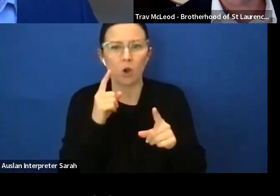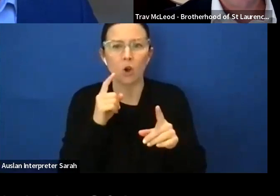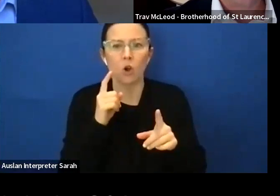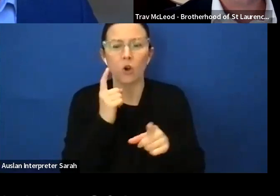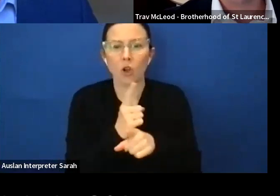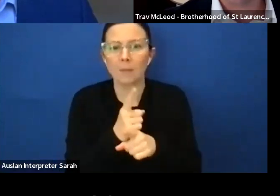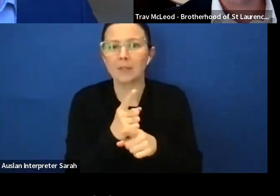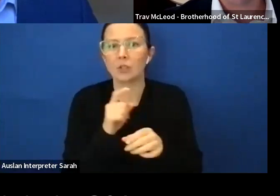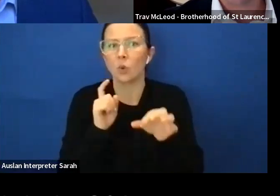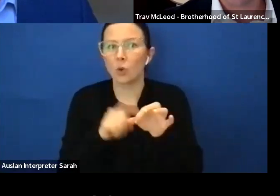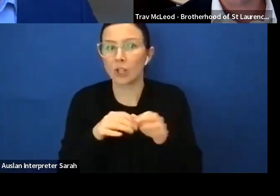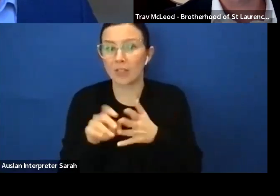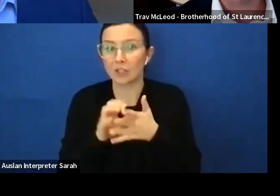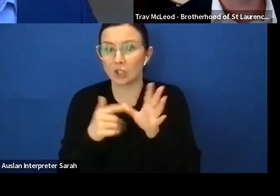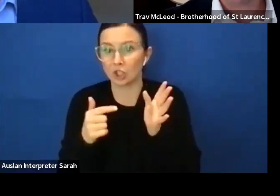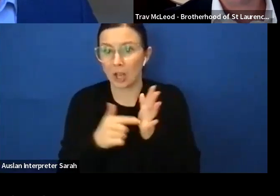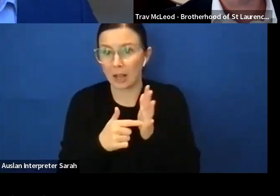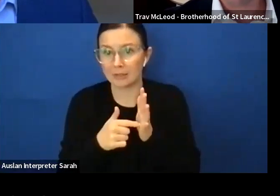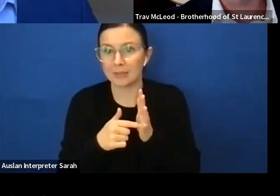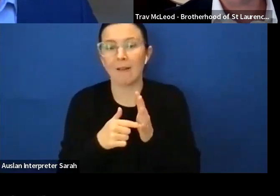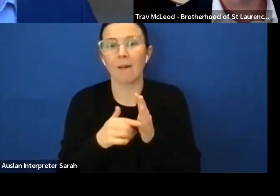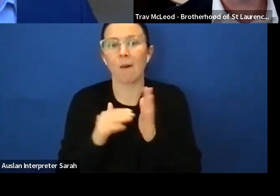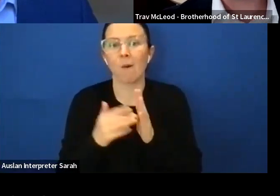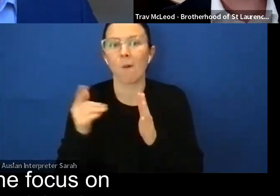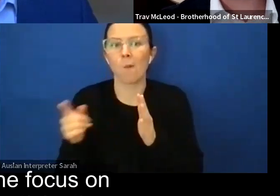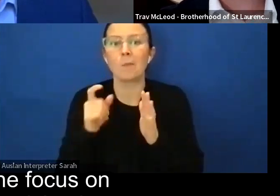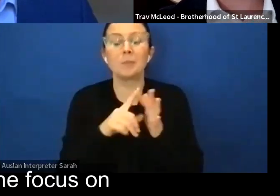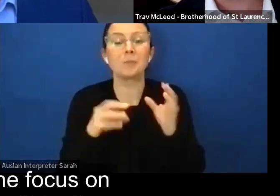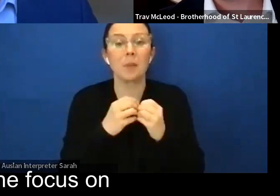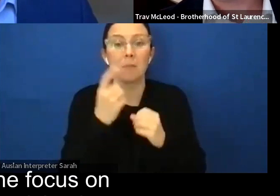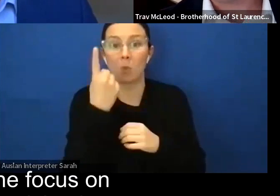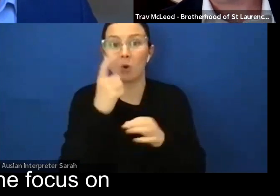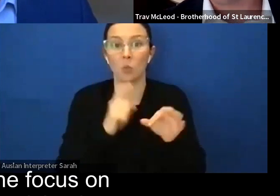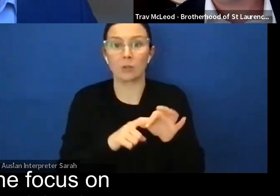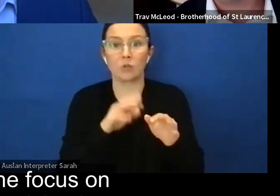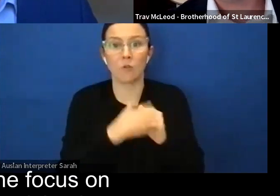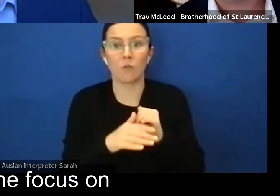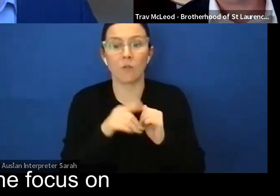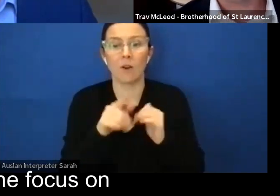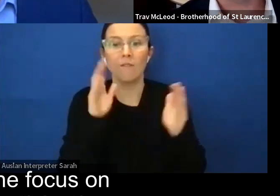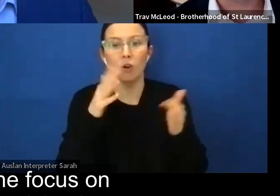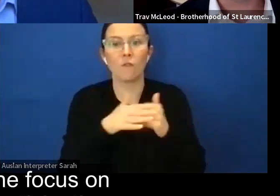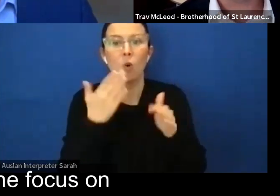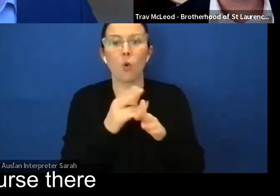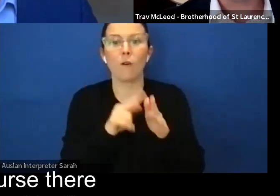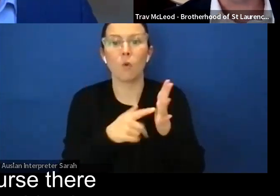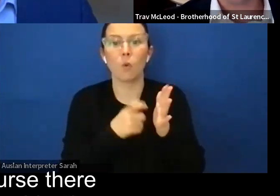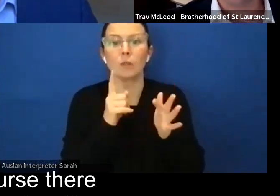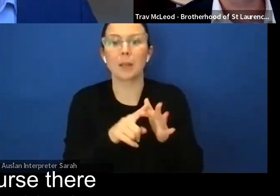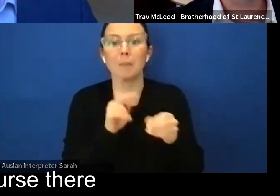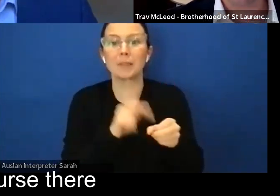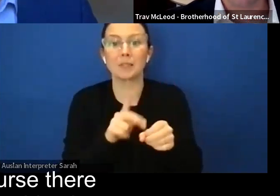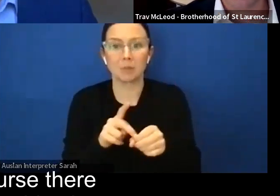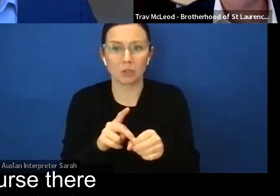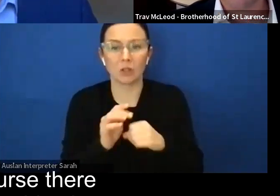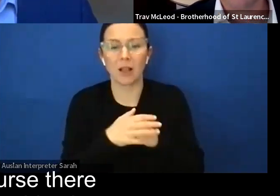in the chat and by the Q&A. Now, Deb, one that's come up is around the focus on workforce participation. And of course, there